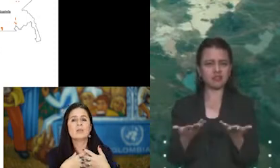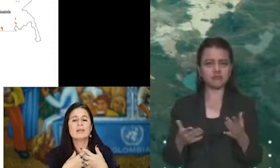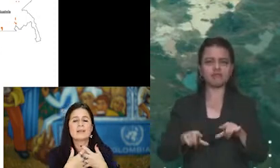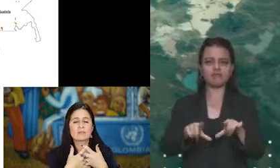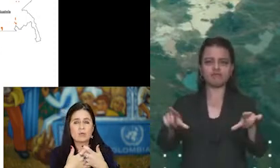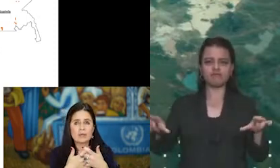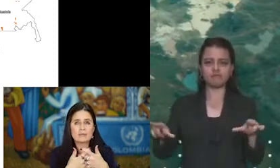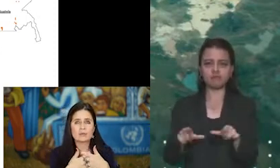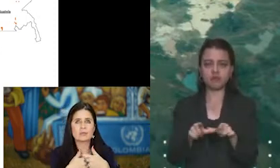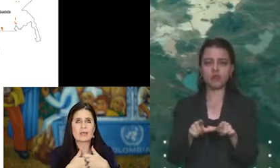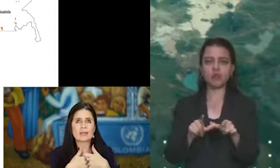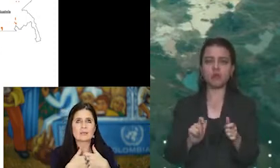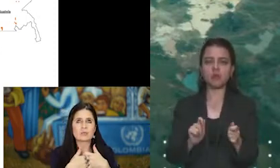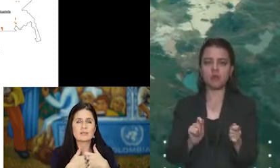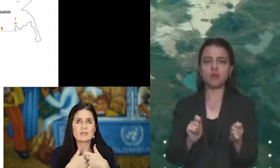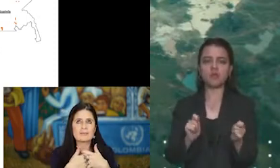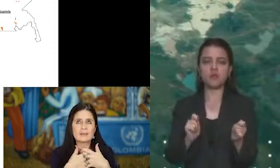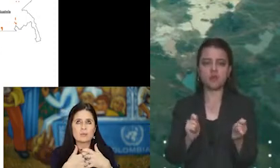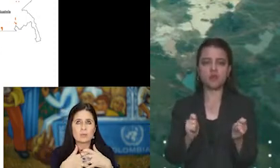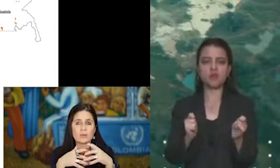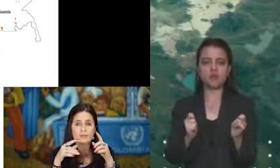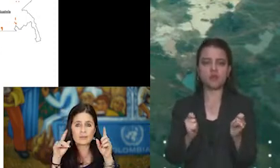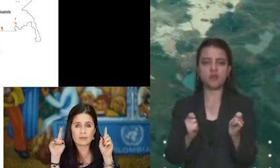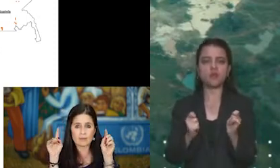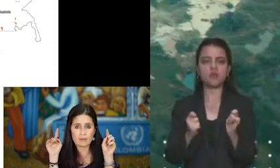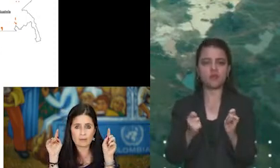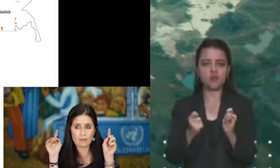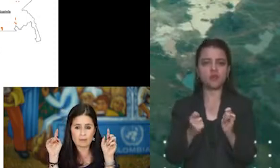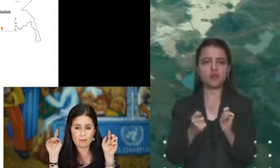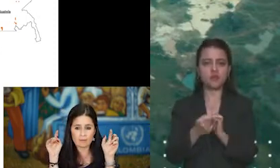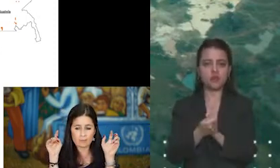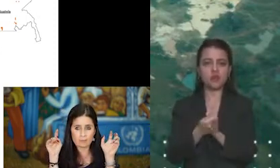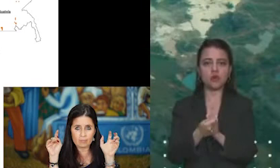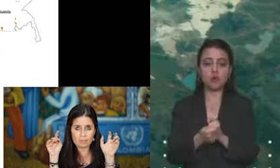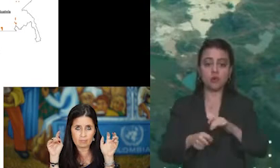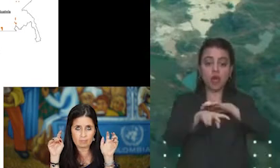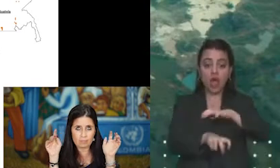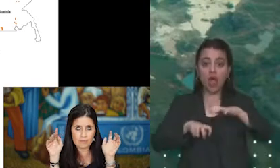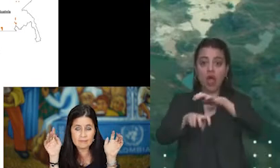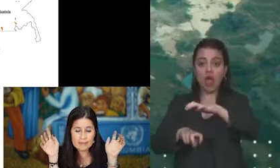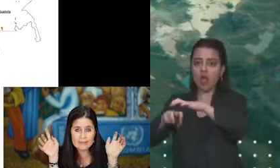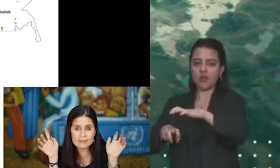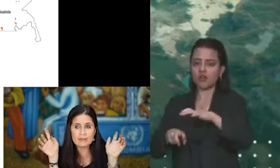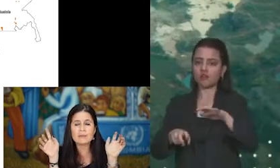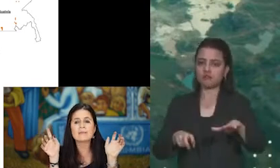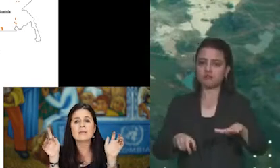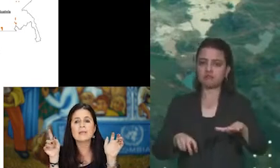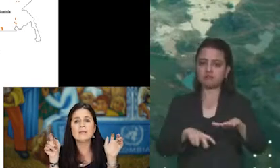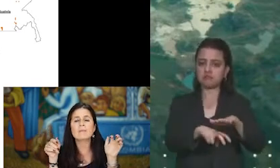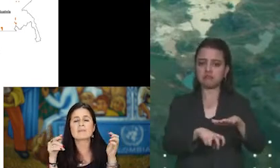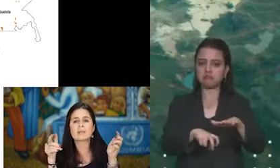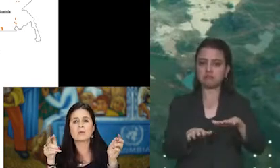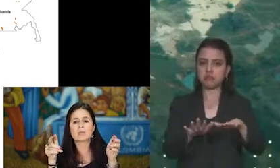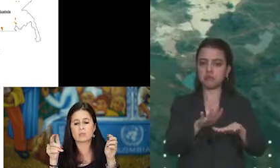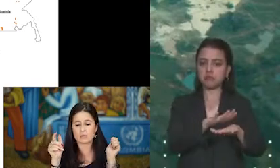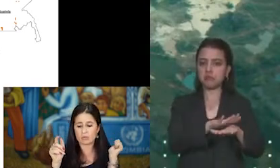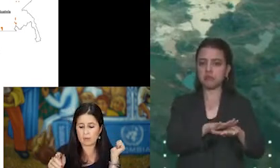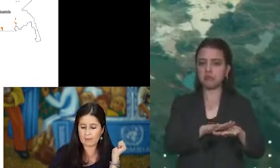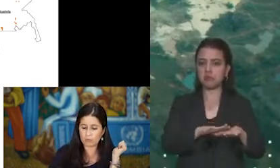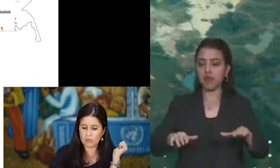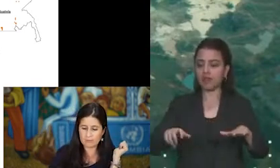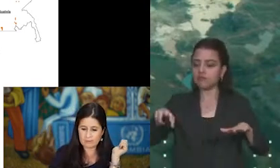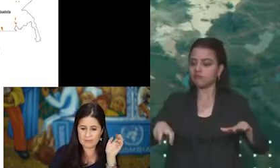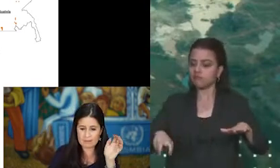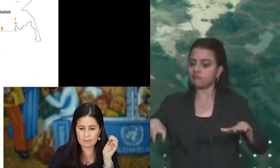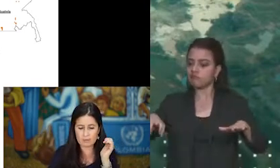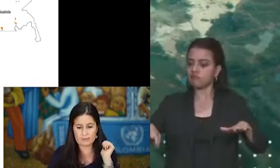the areas. Here we can see that perhaps they are inactive and they have a certain